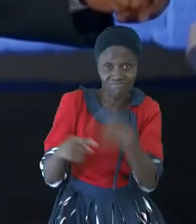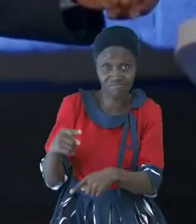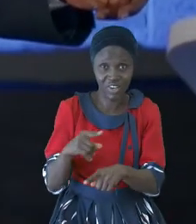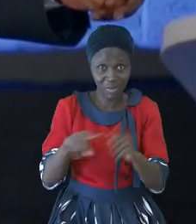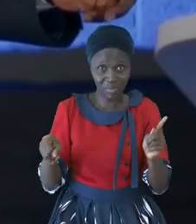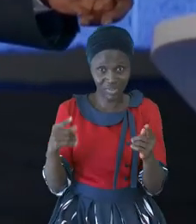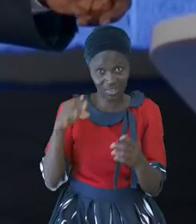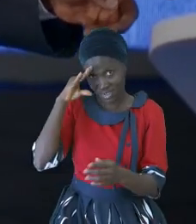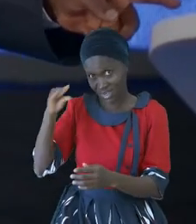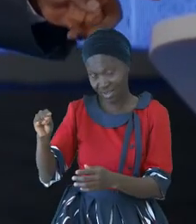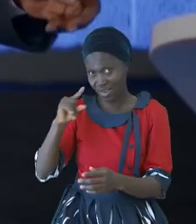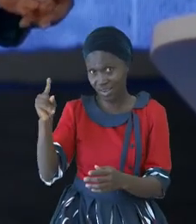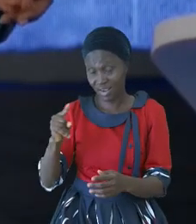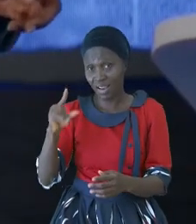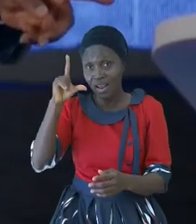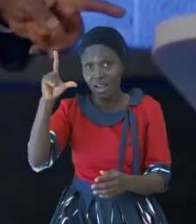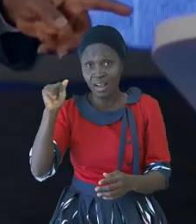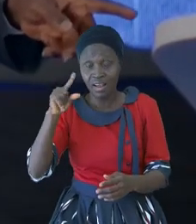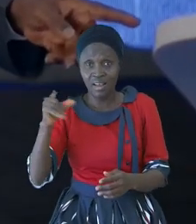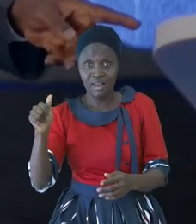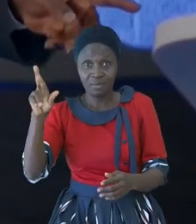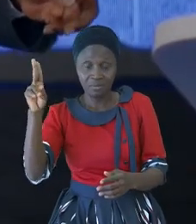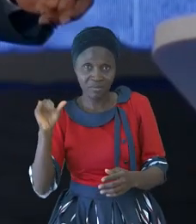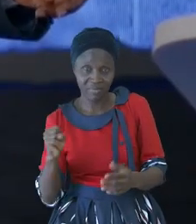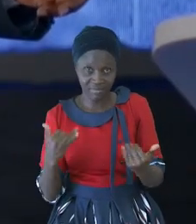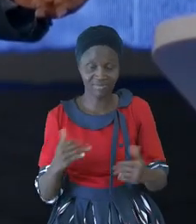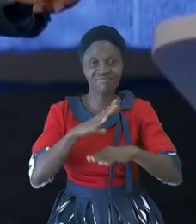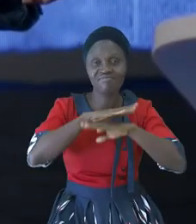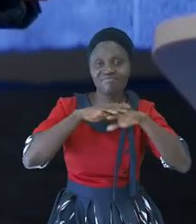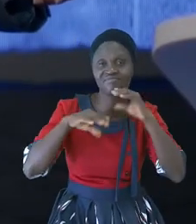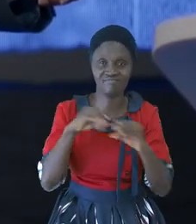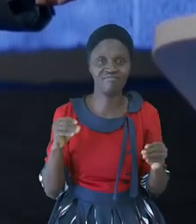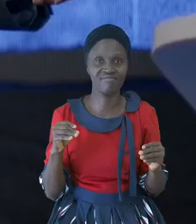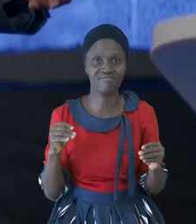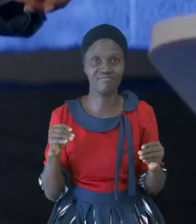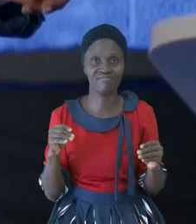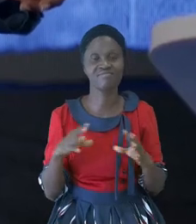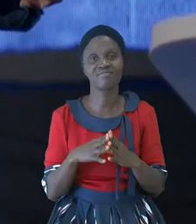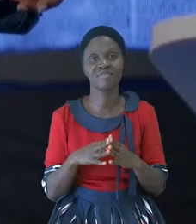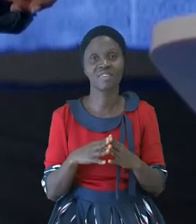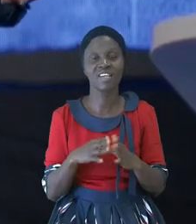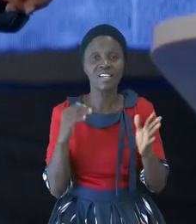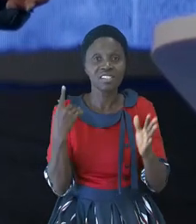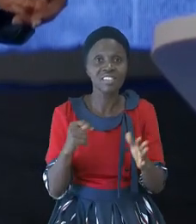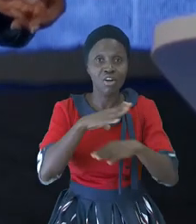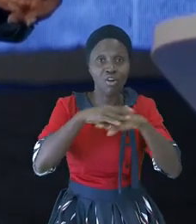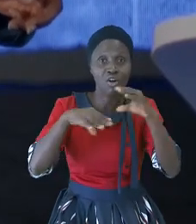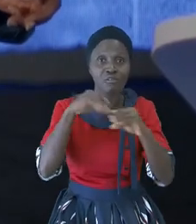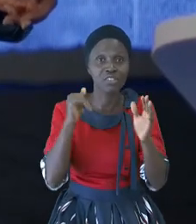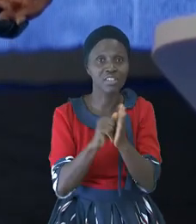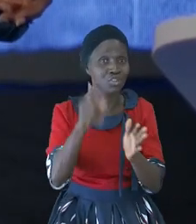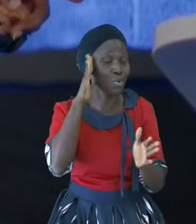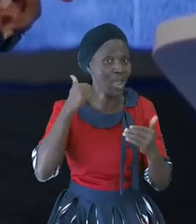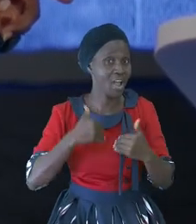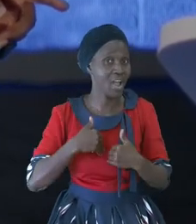comforted. The comfort that you're going to have on that final day. And you have it over and over all the